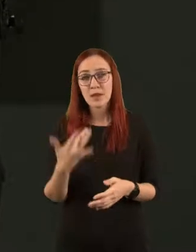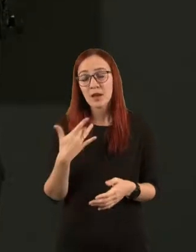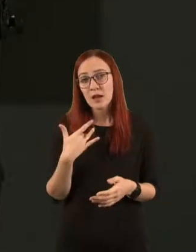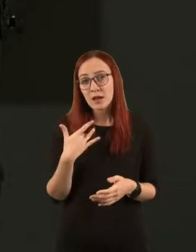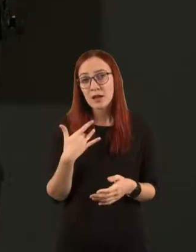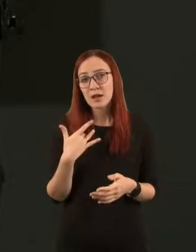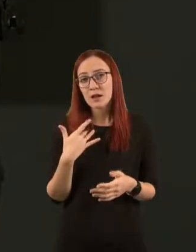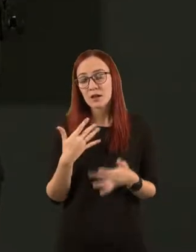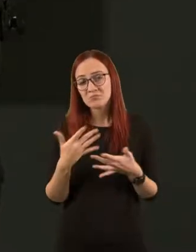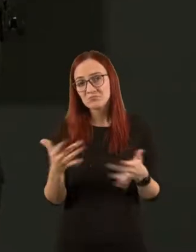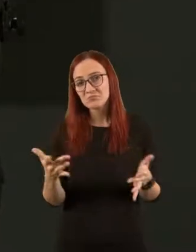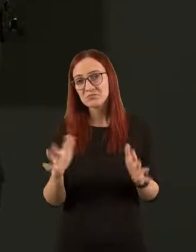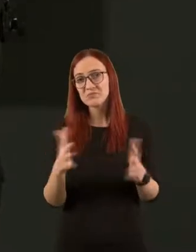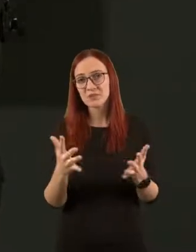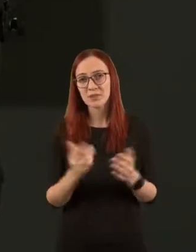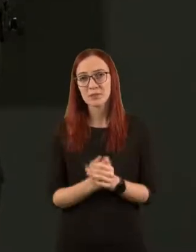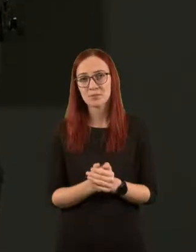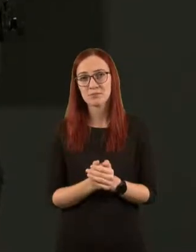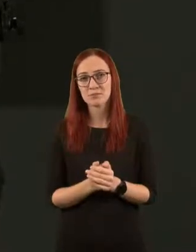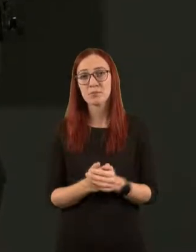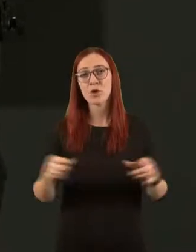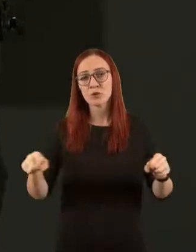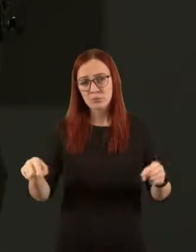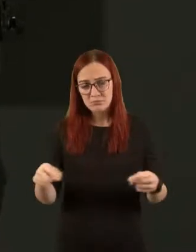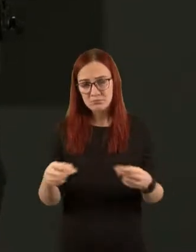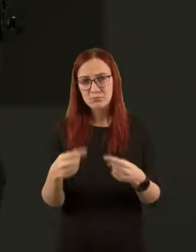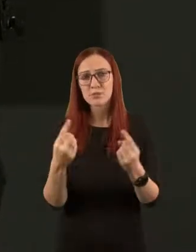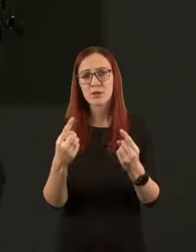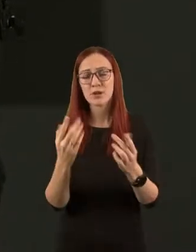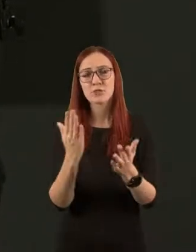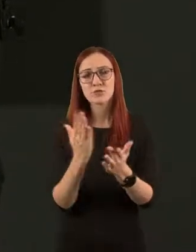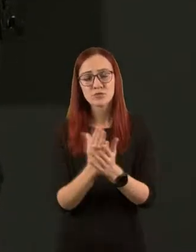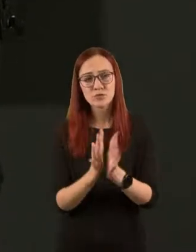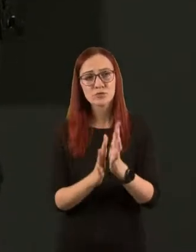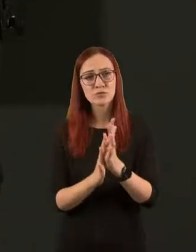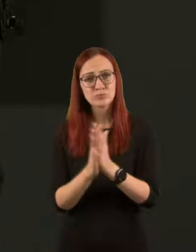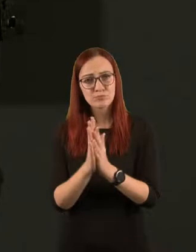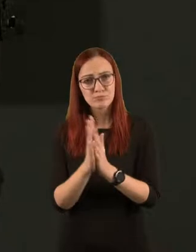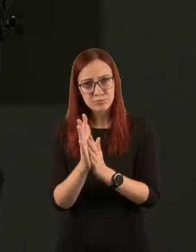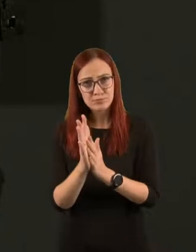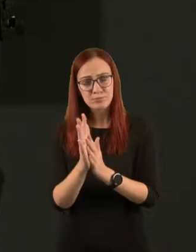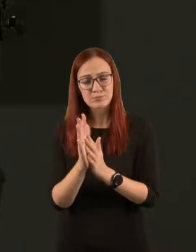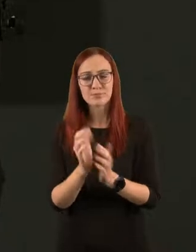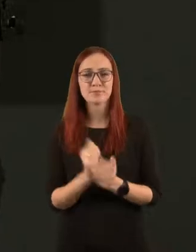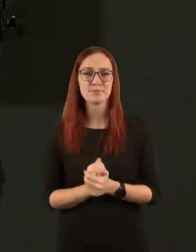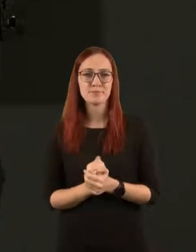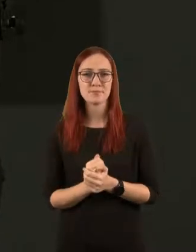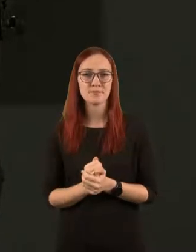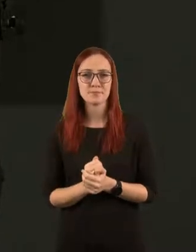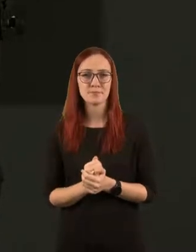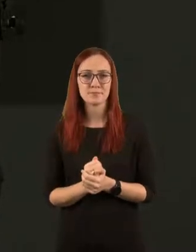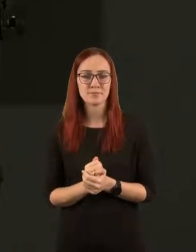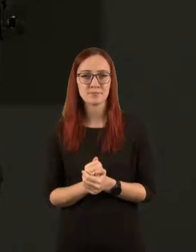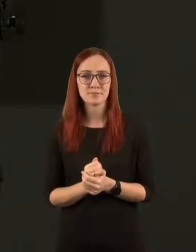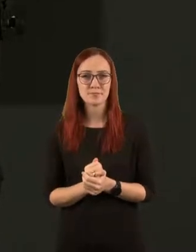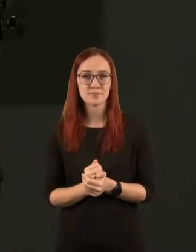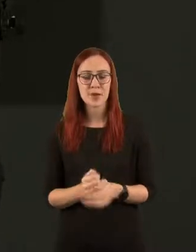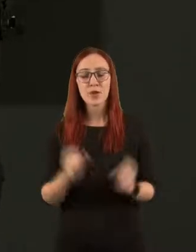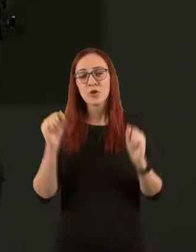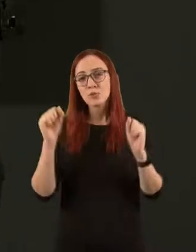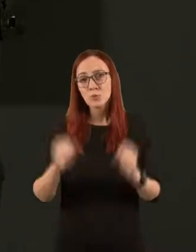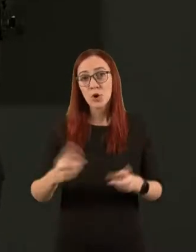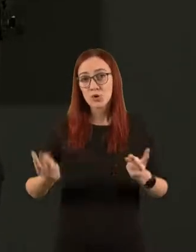Lithuanian environmental sector today? I think that this sector in Lithuania is moderately